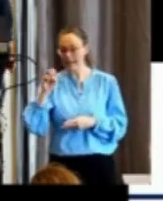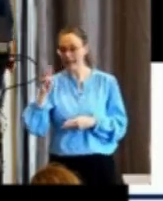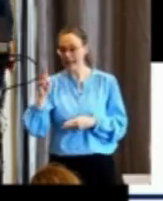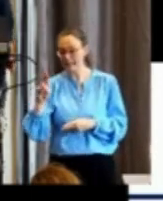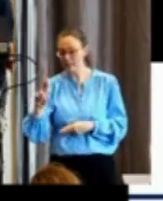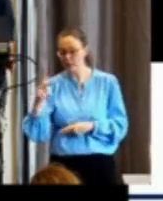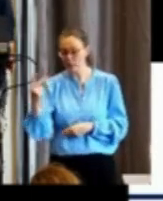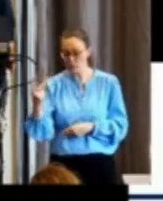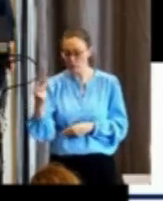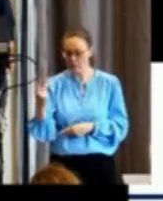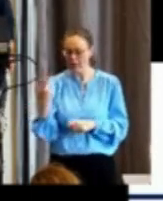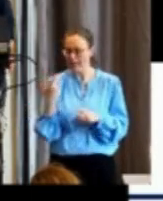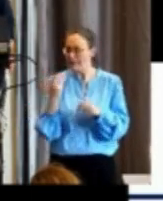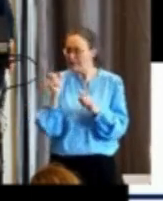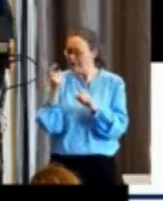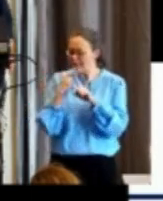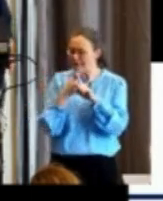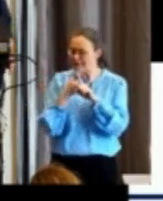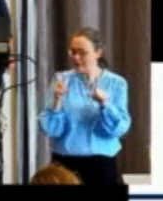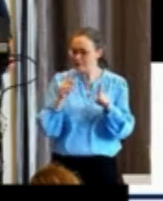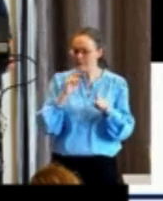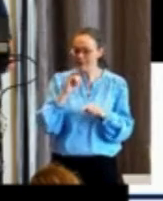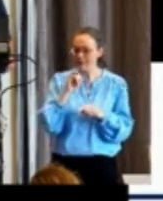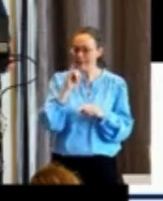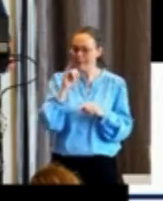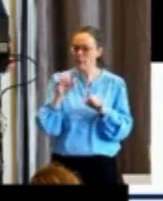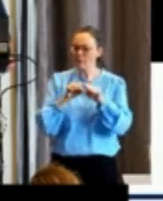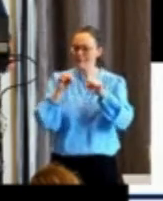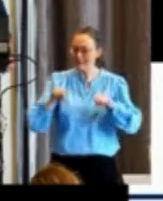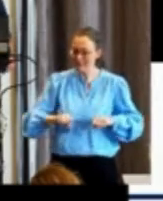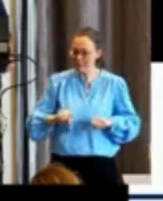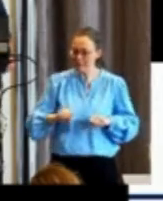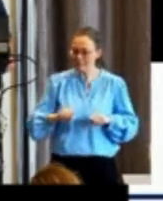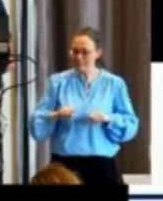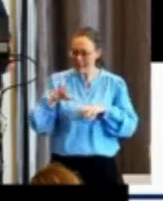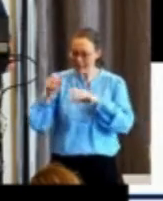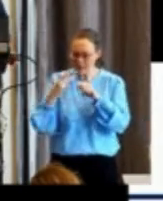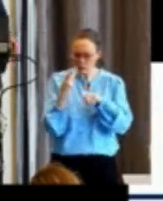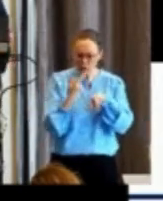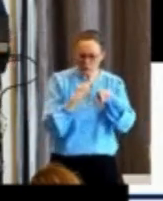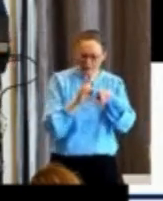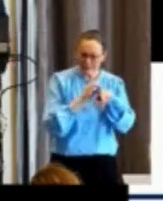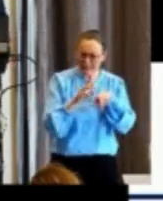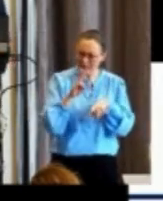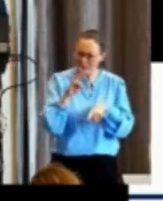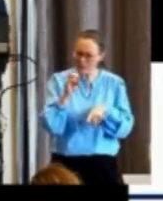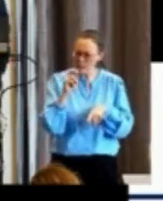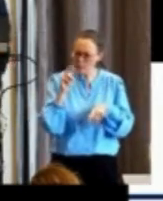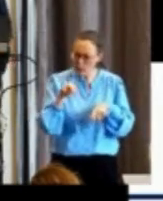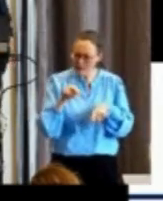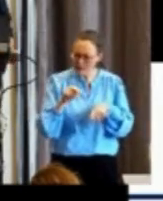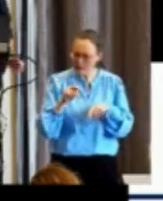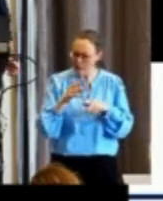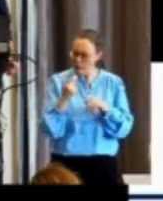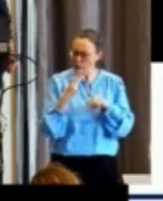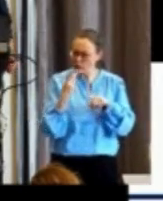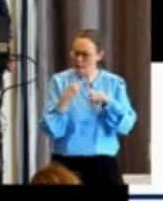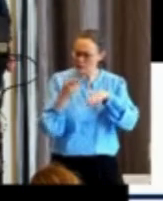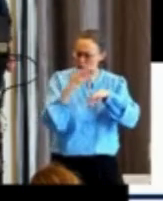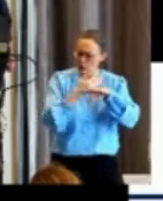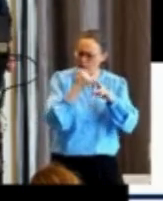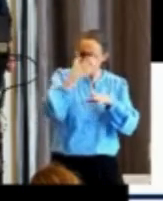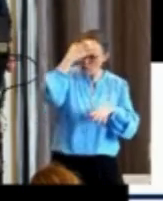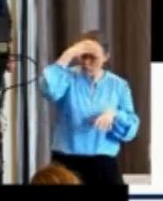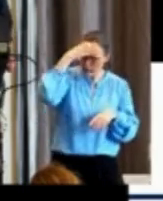have slightly different presentations because the immune system is attacking two slightly different proteins that may have slightly different functions in the